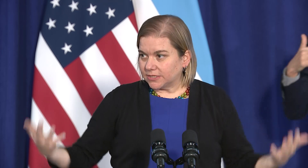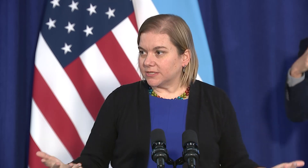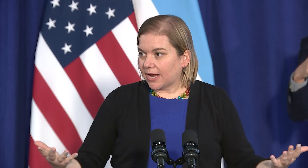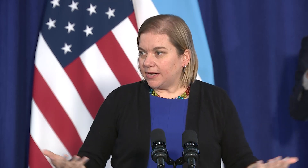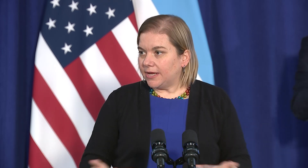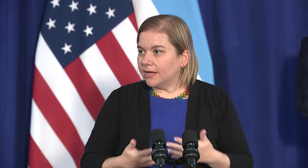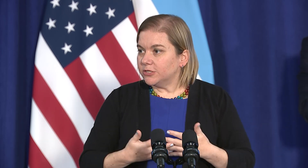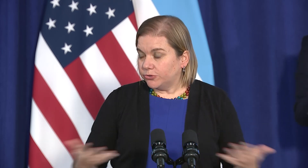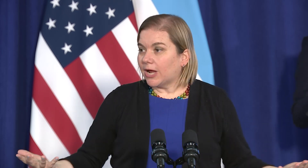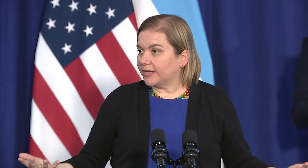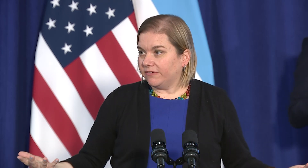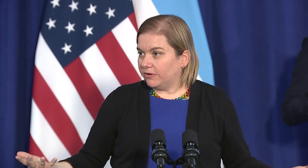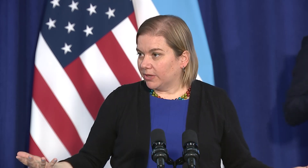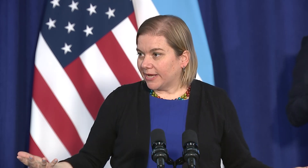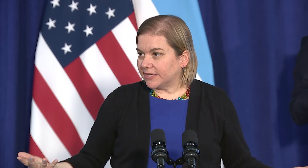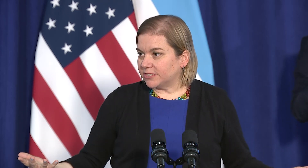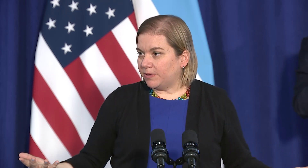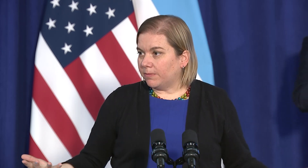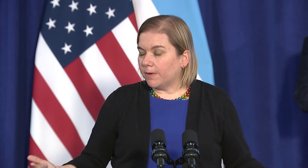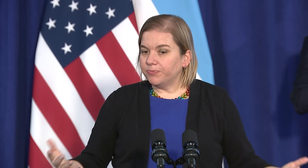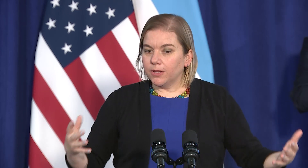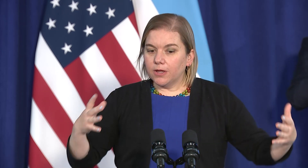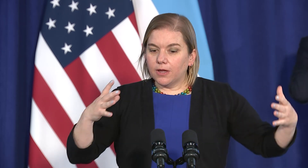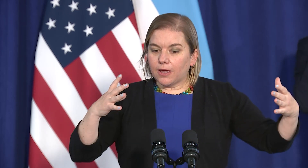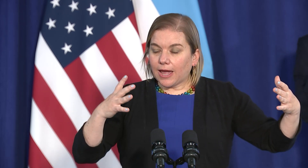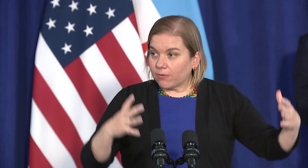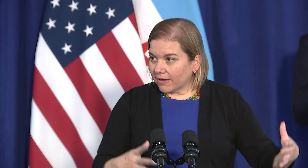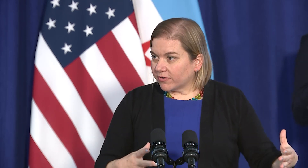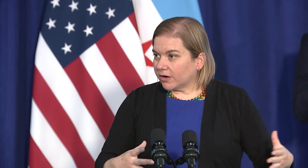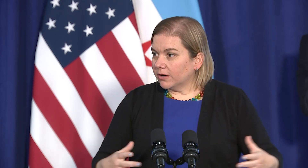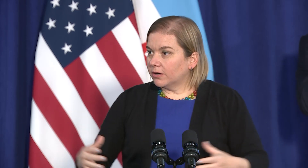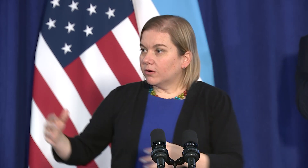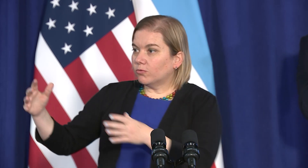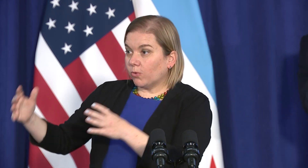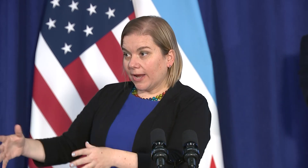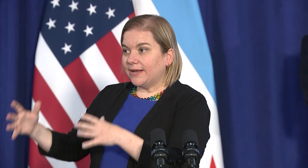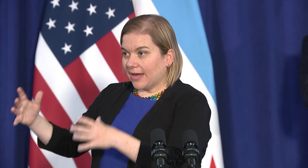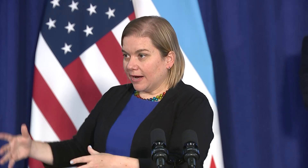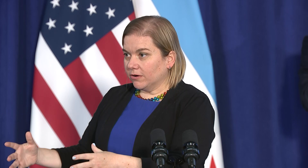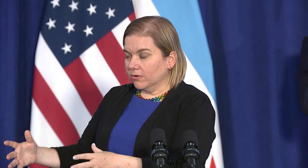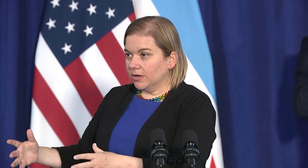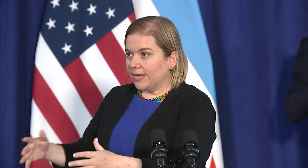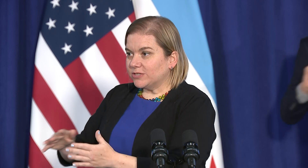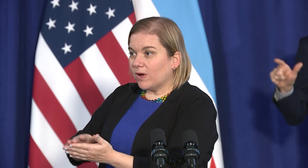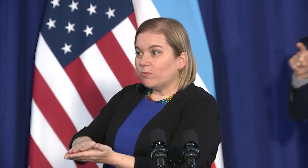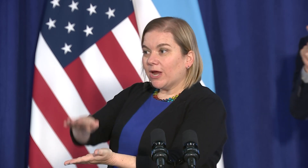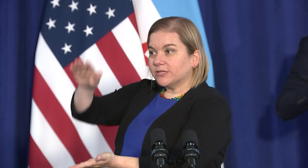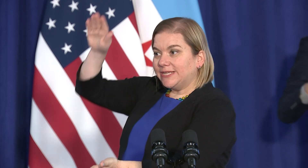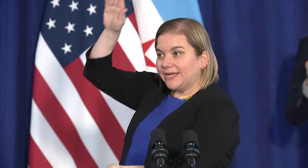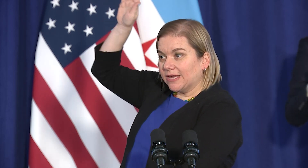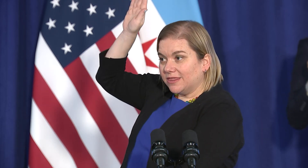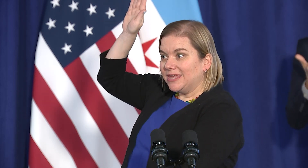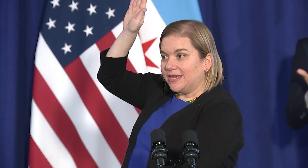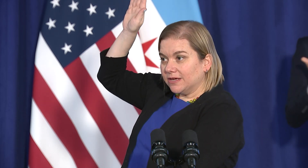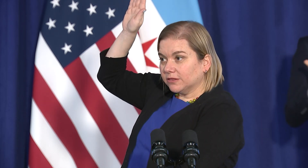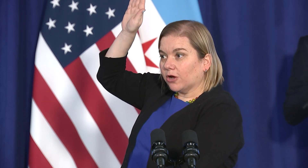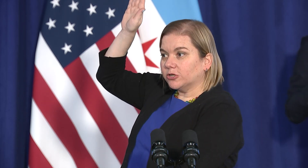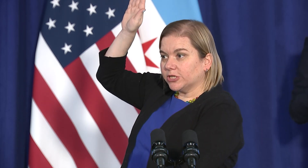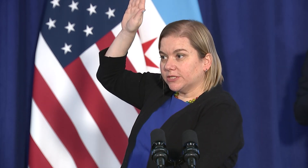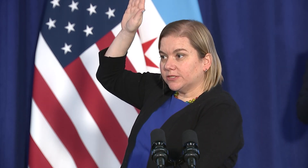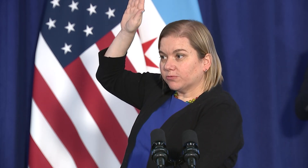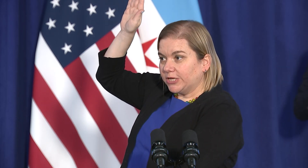we as a society do not give equal access to people. However, right now is when we are seeing